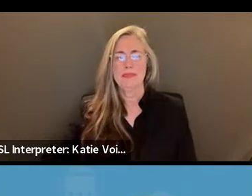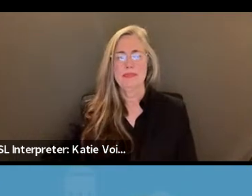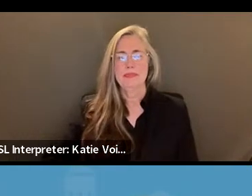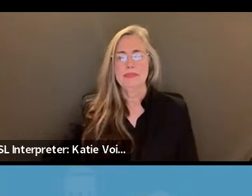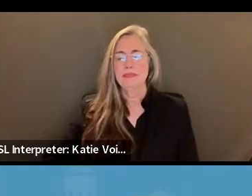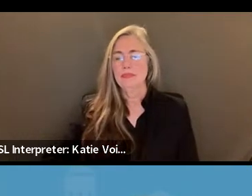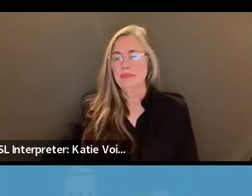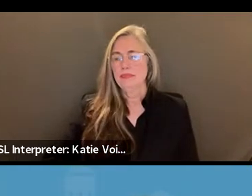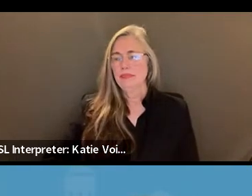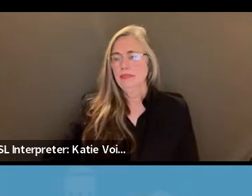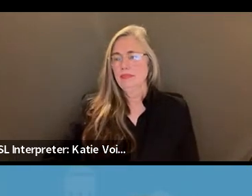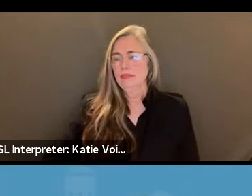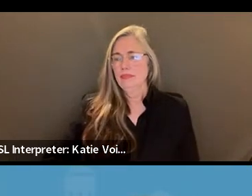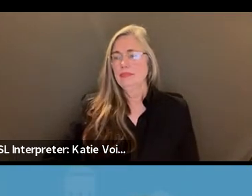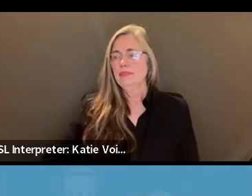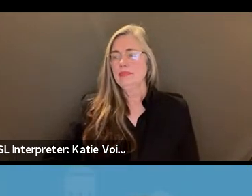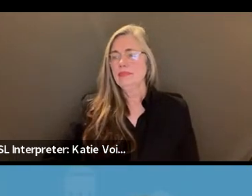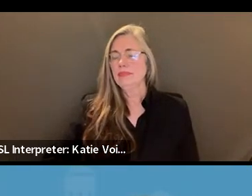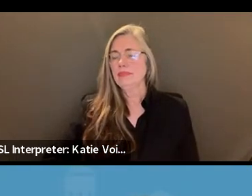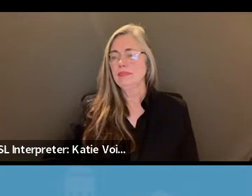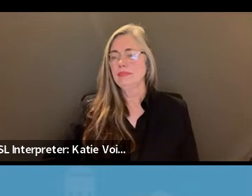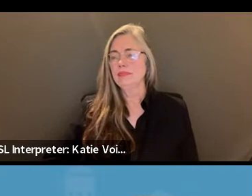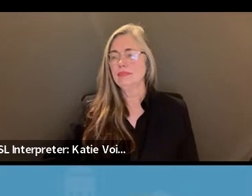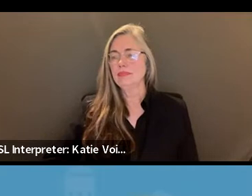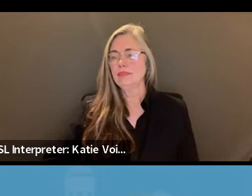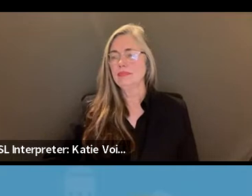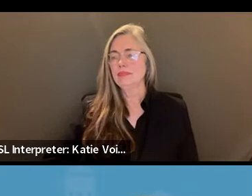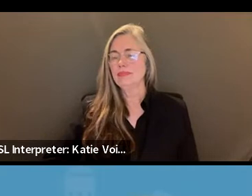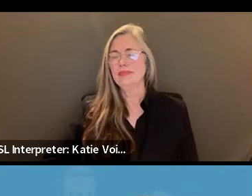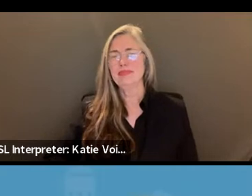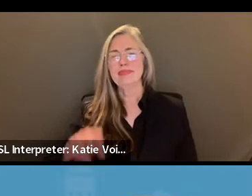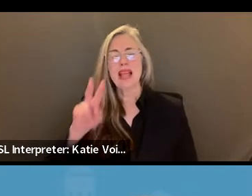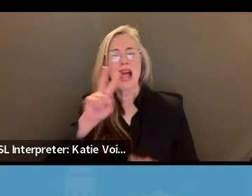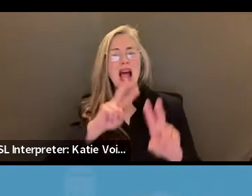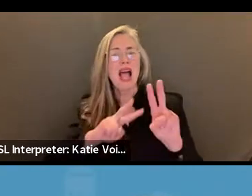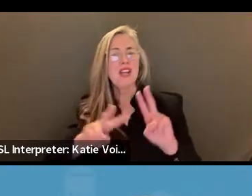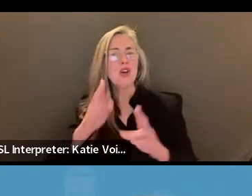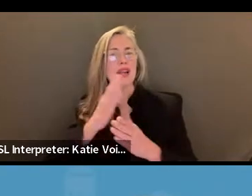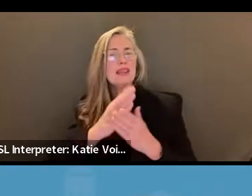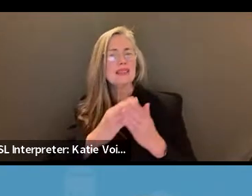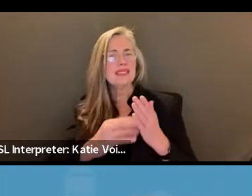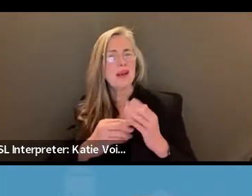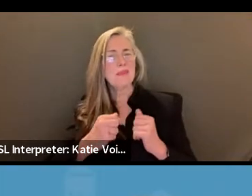So I look at some of these and I see